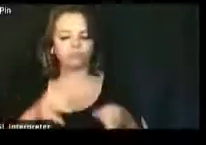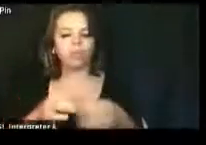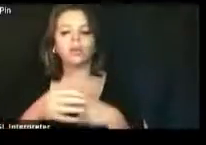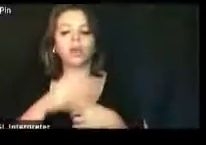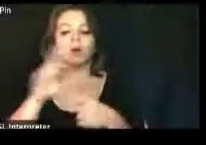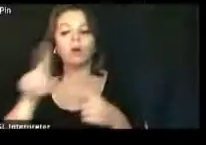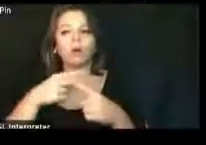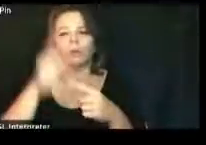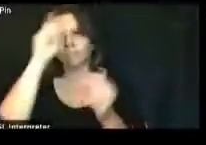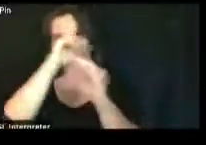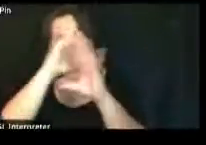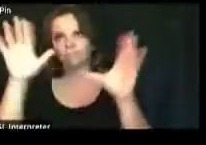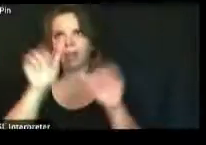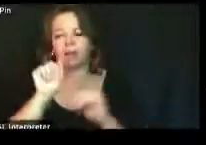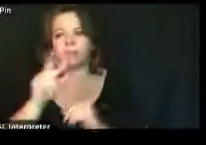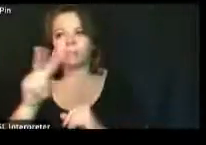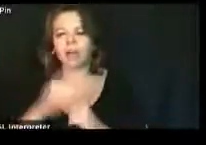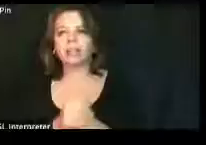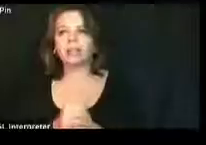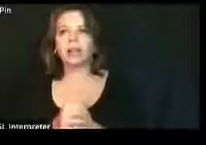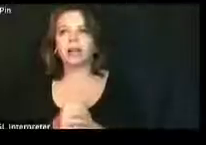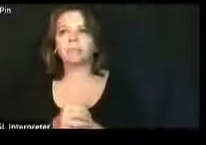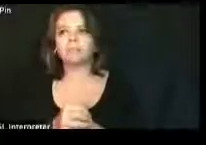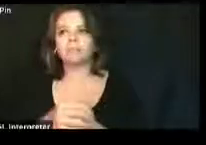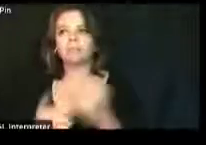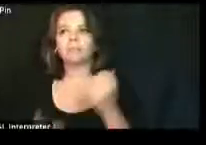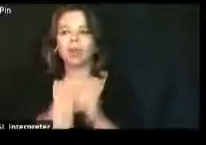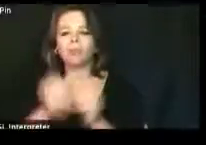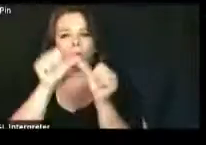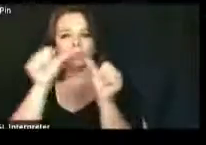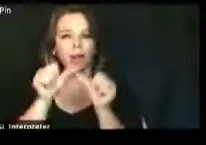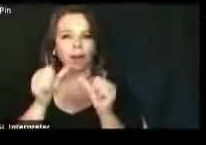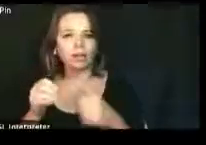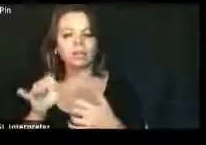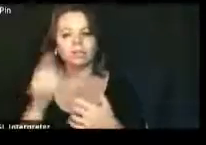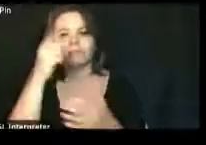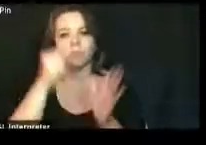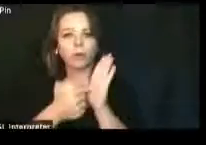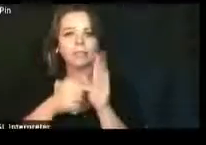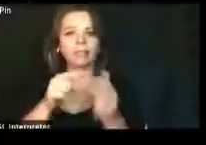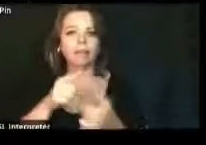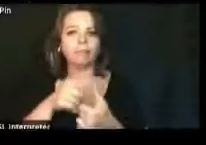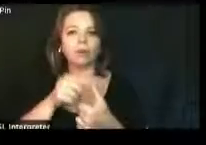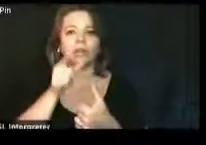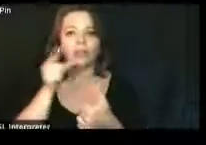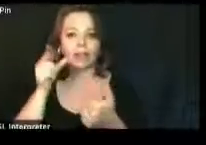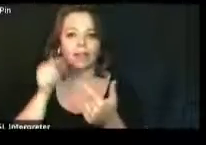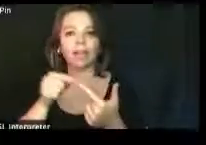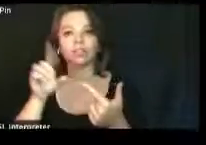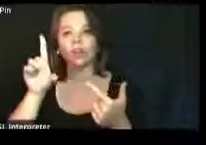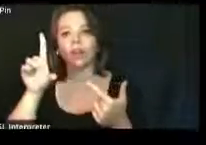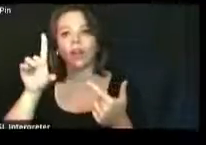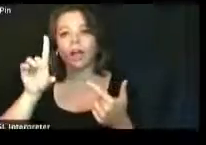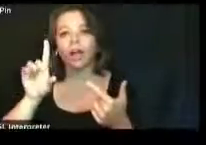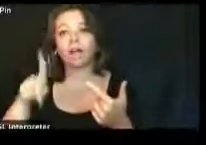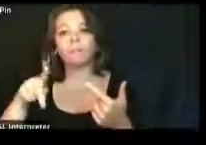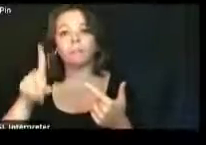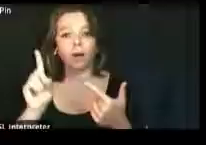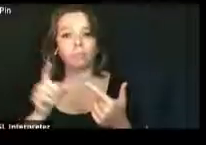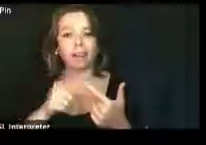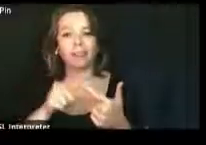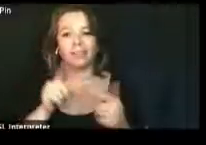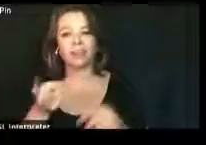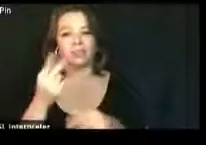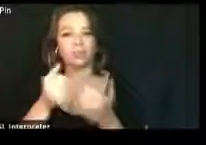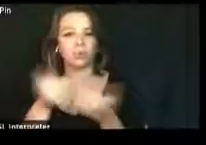Antelope Valley, most areas that come to mind are, for example, Lancaster and Palmdale, which are located in two separate congressional